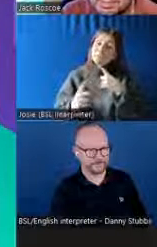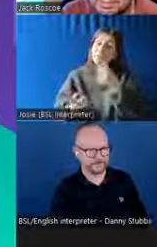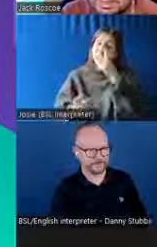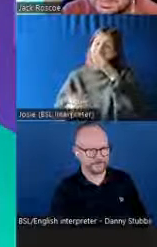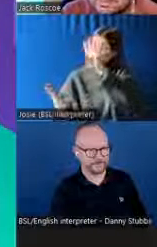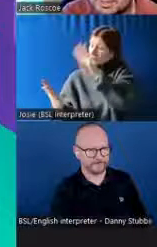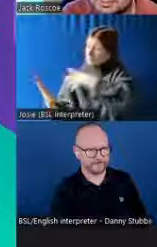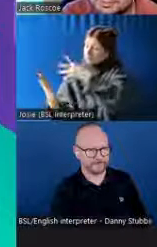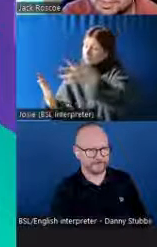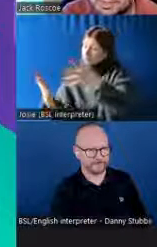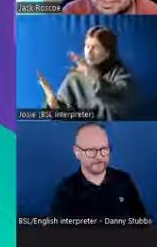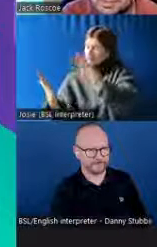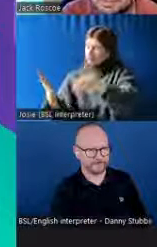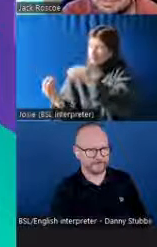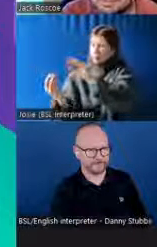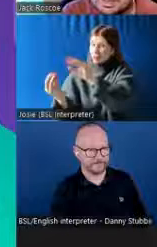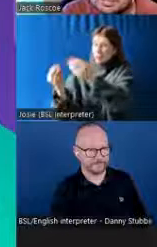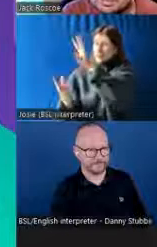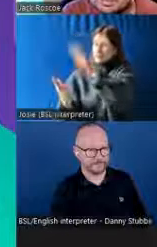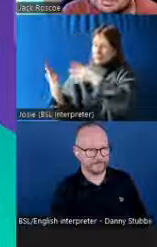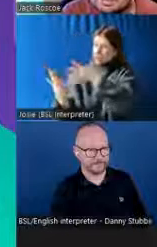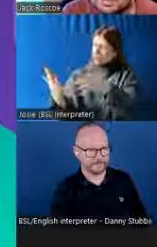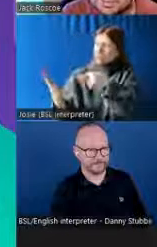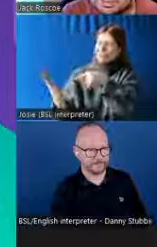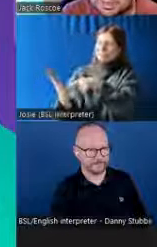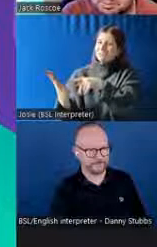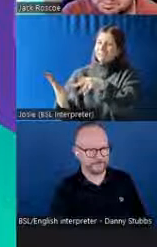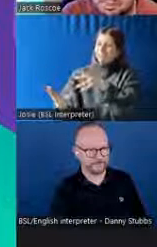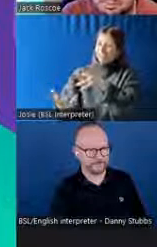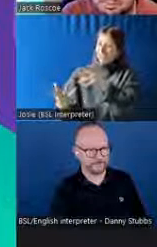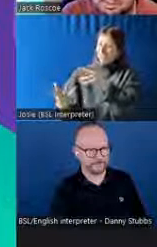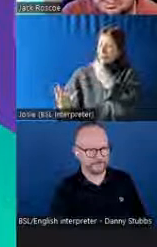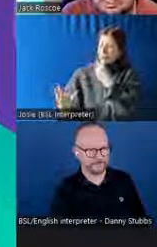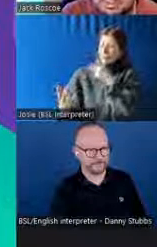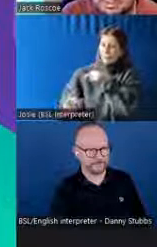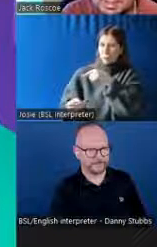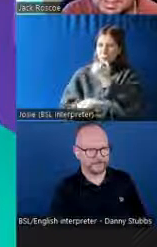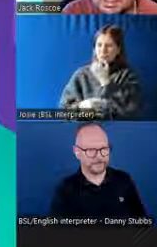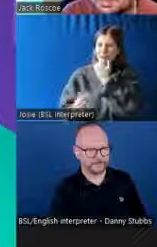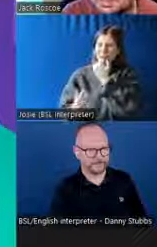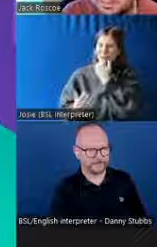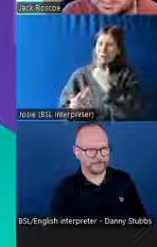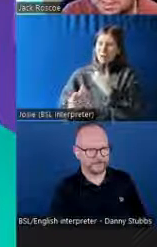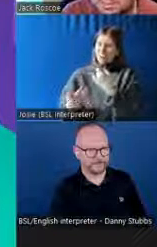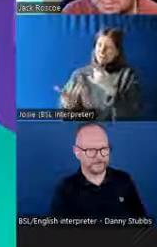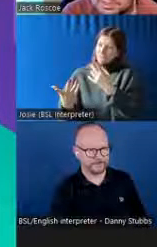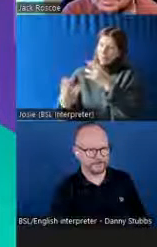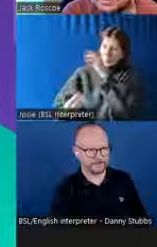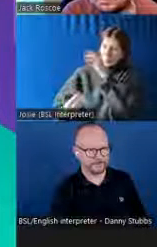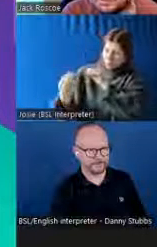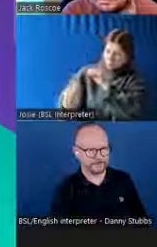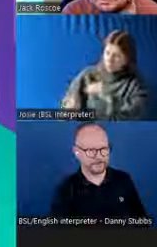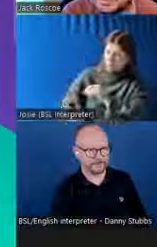quantifiable, statistical way. If you want to do that, maybe try to get at least 30